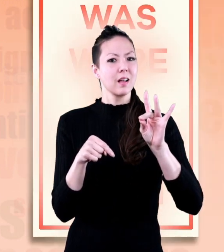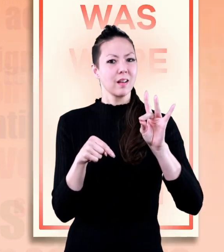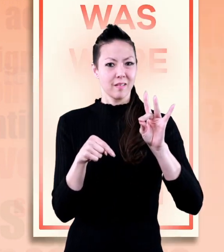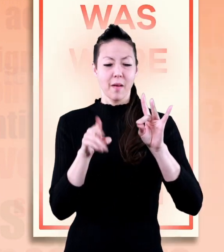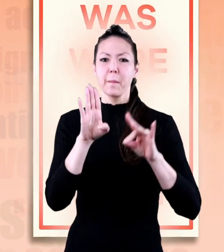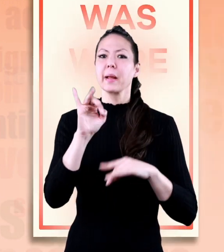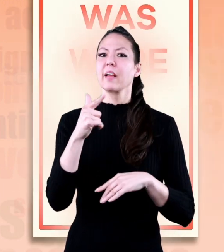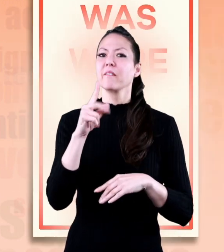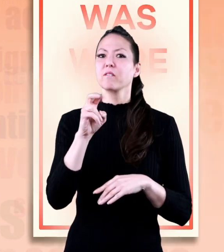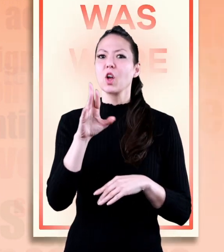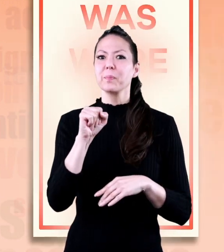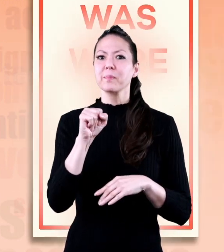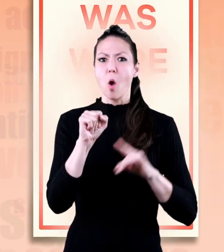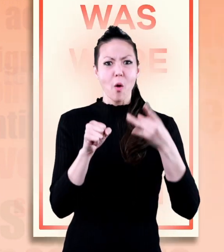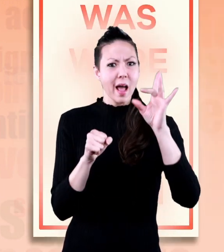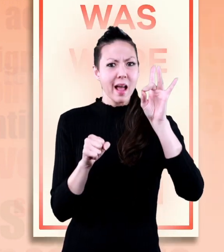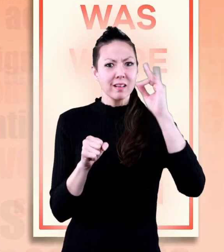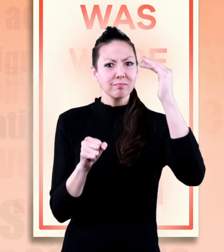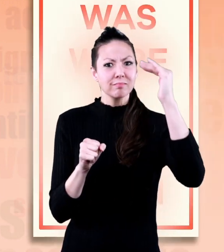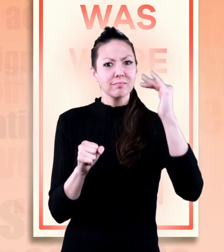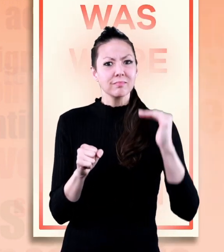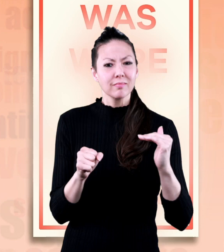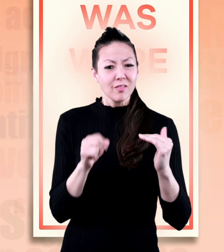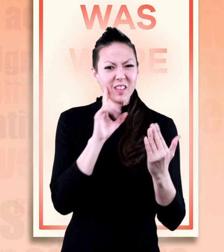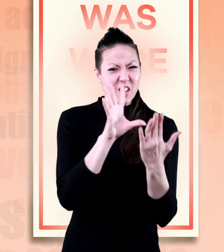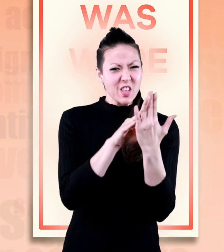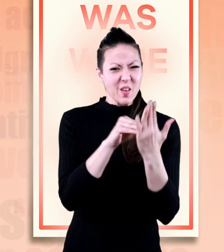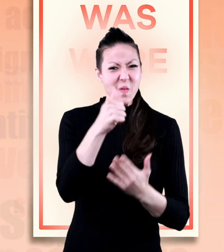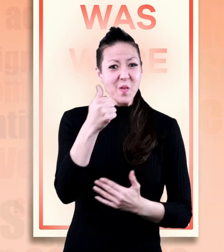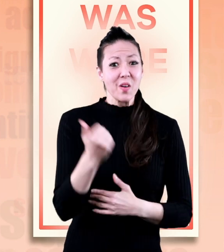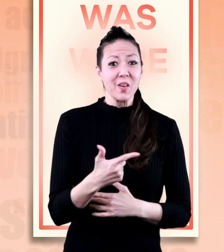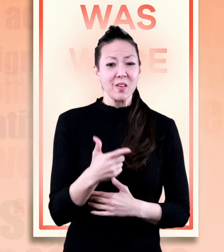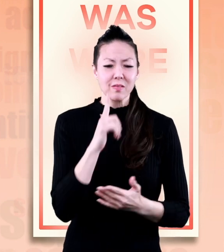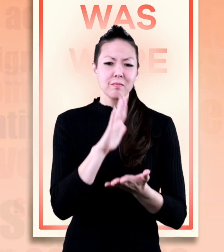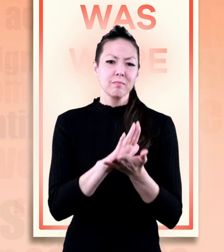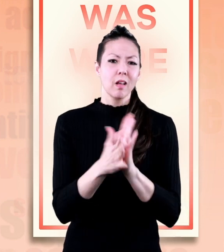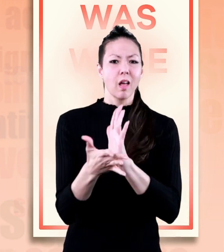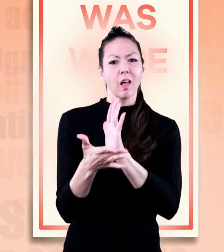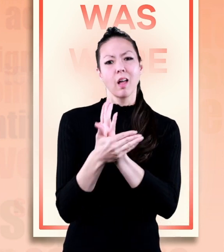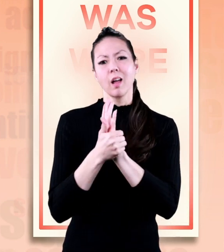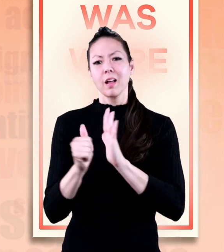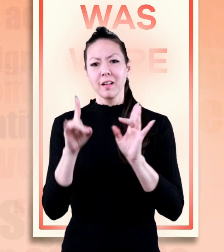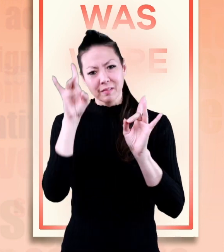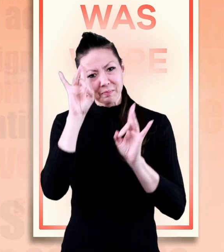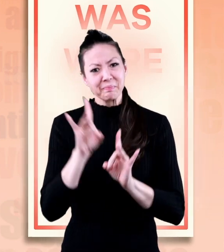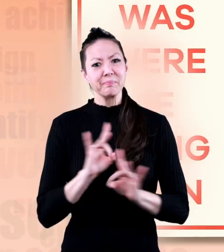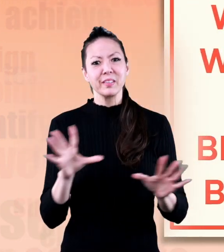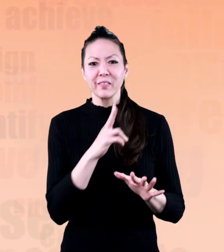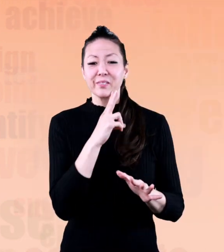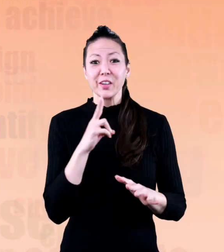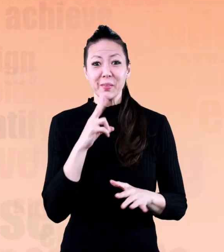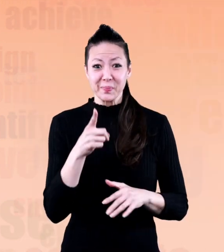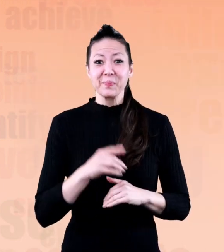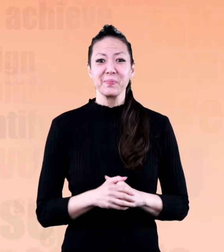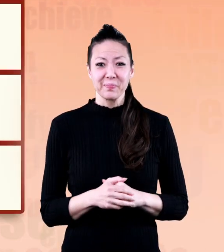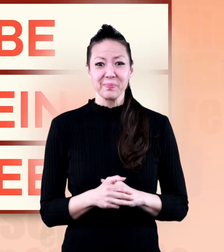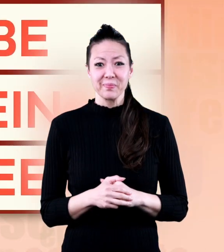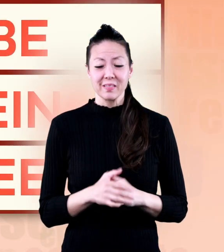only 8 being verbs. So once you've learned them all, you can become a being verb